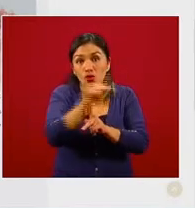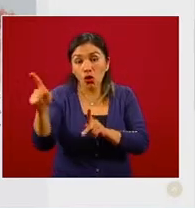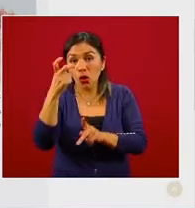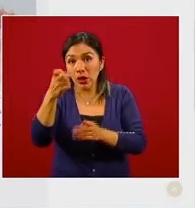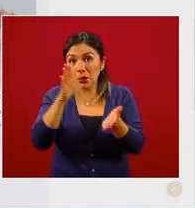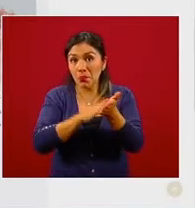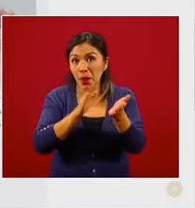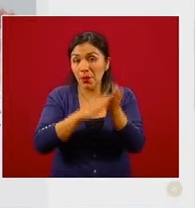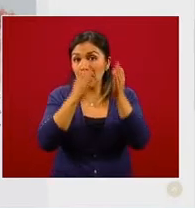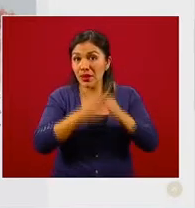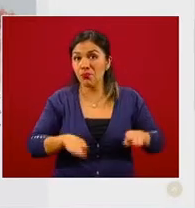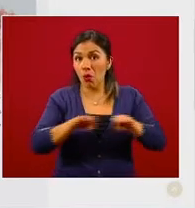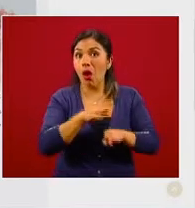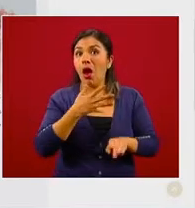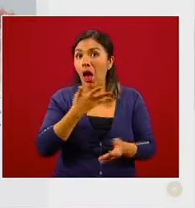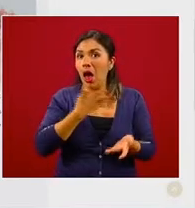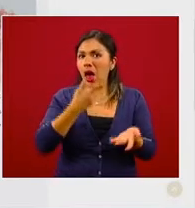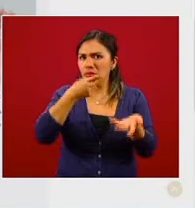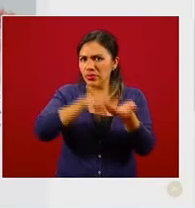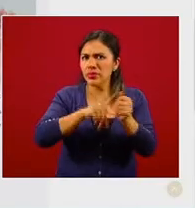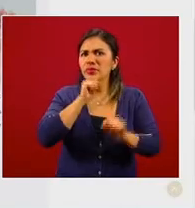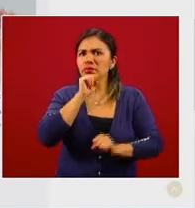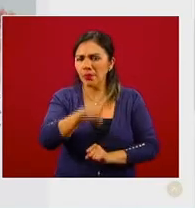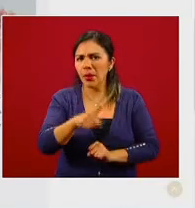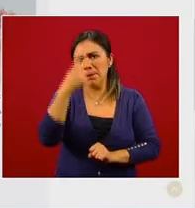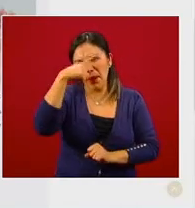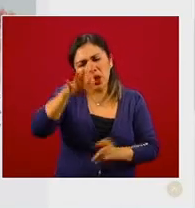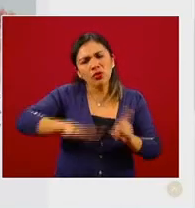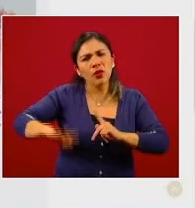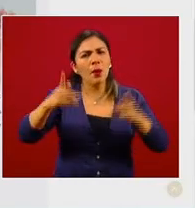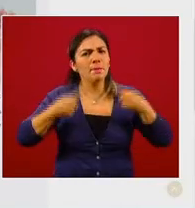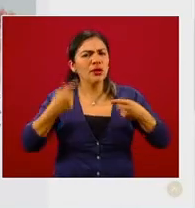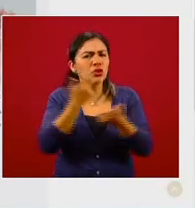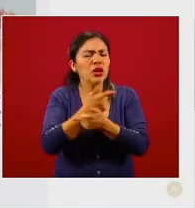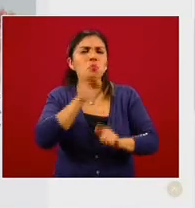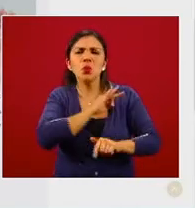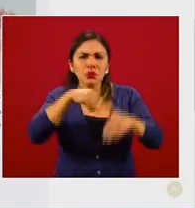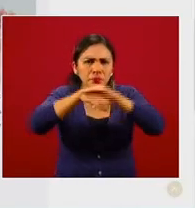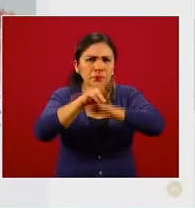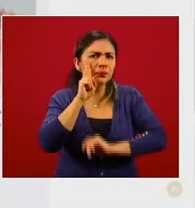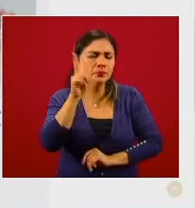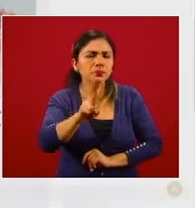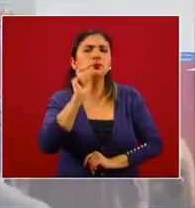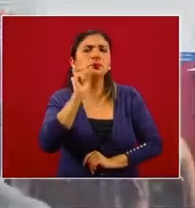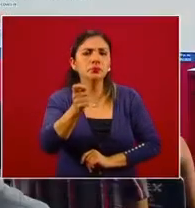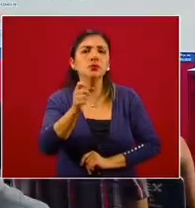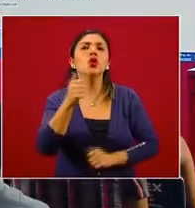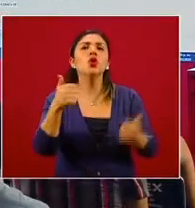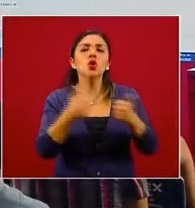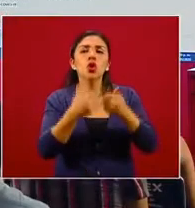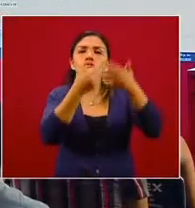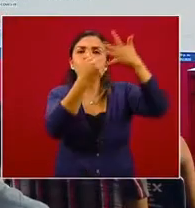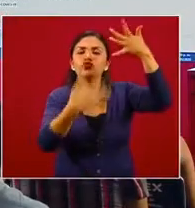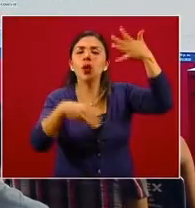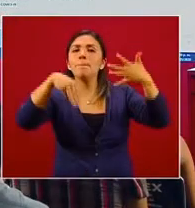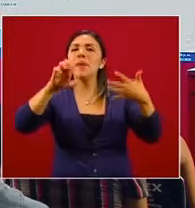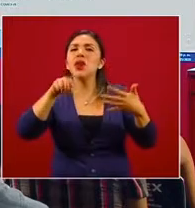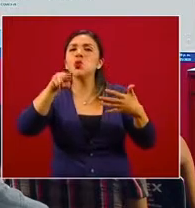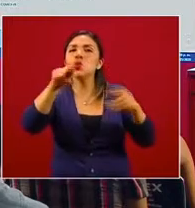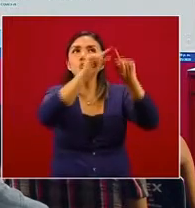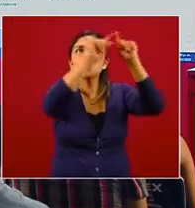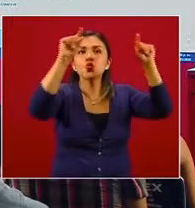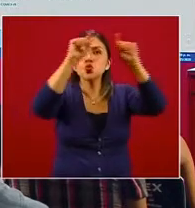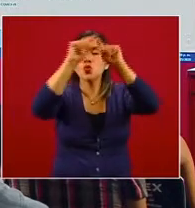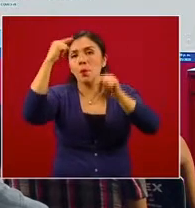framework. We also have documents that can be consulted for the general public, and that is right. You would